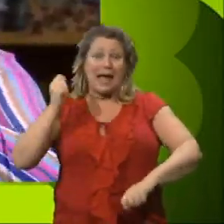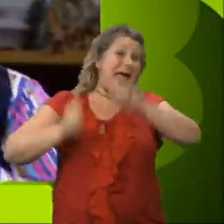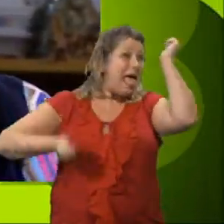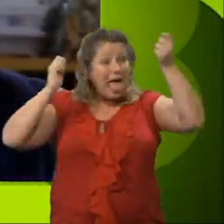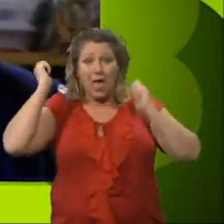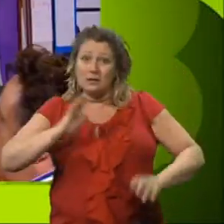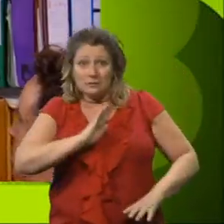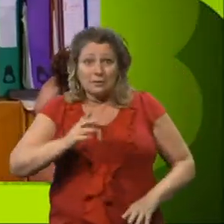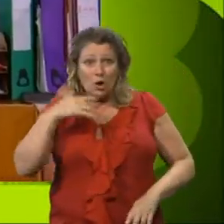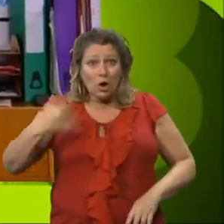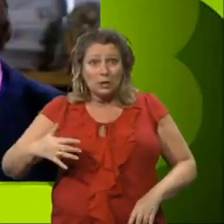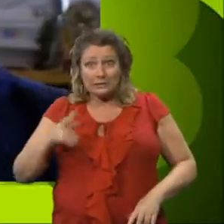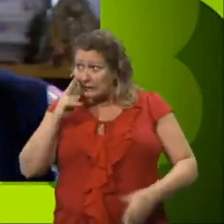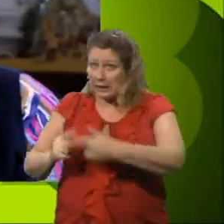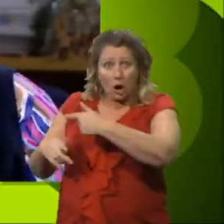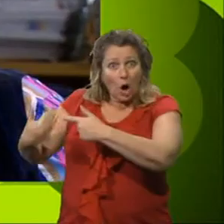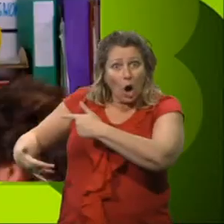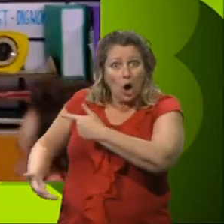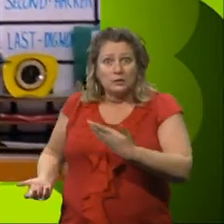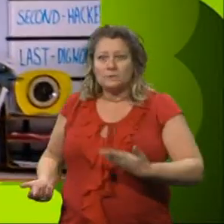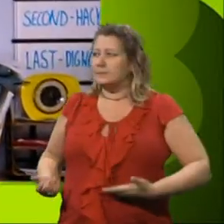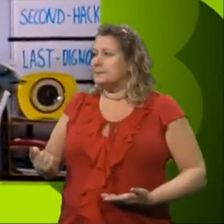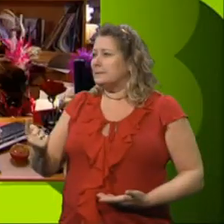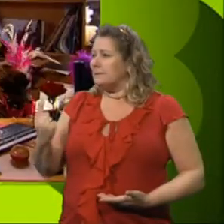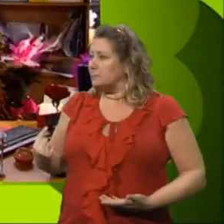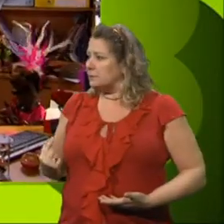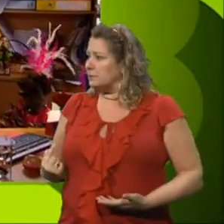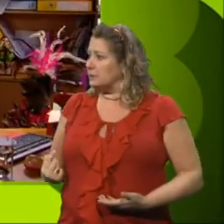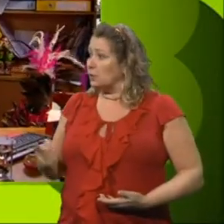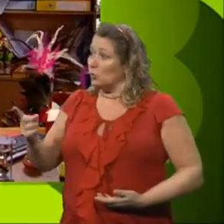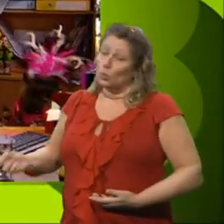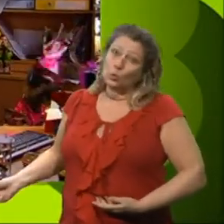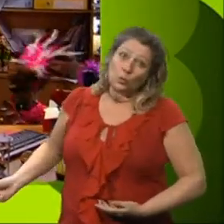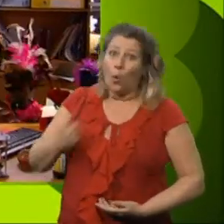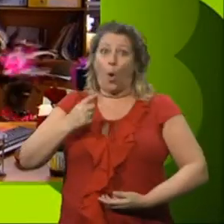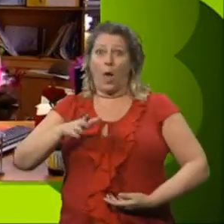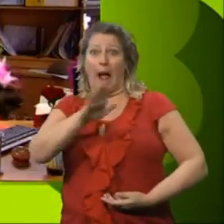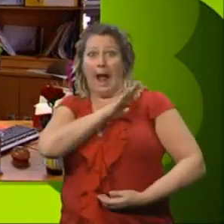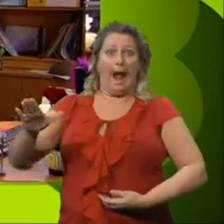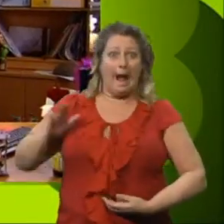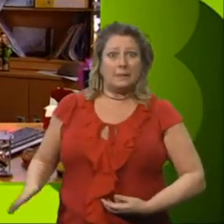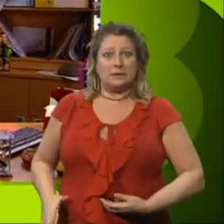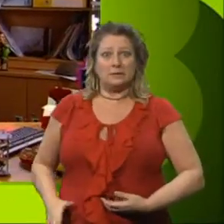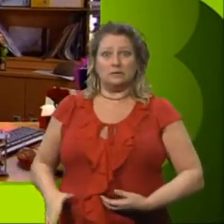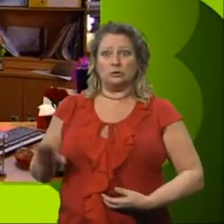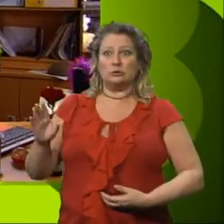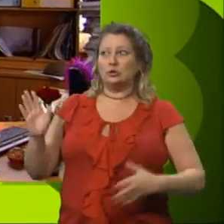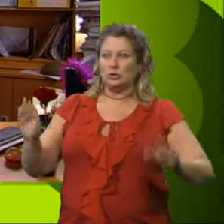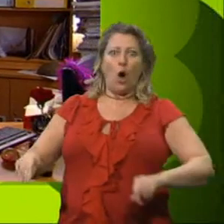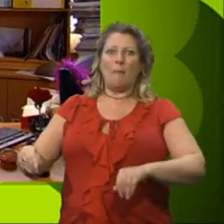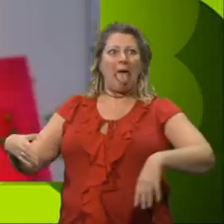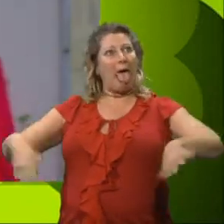Ow! See what I mean? Give me those! Now get down to the Pilbury Army base. Go on, stop messing about.